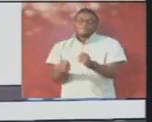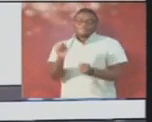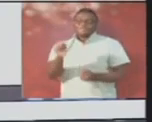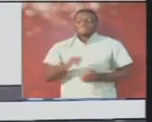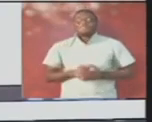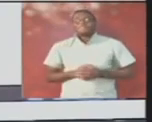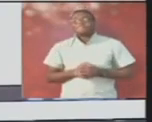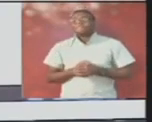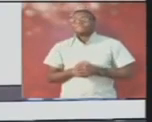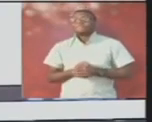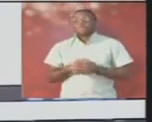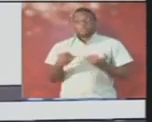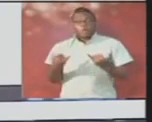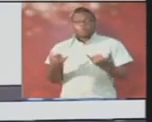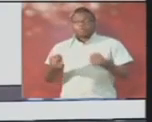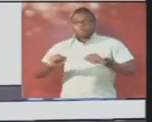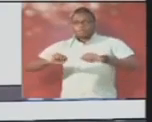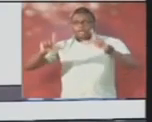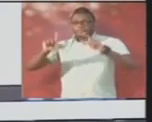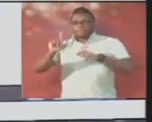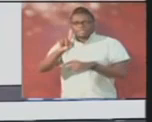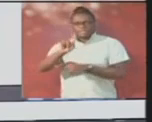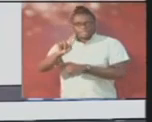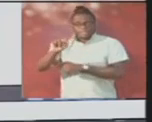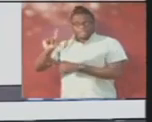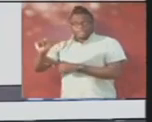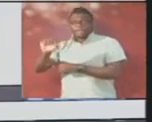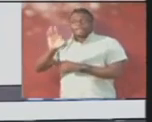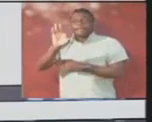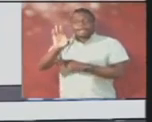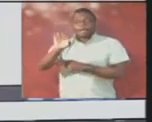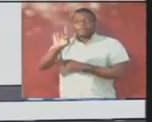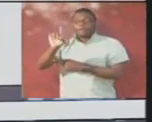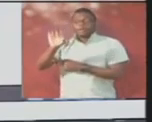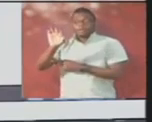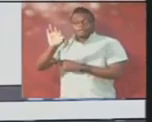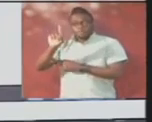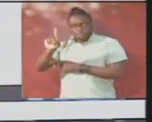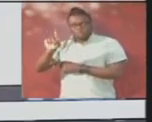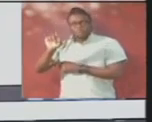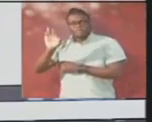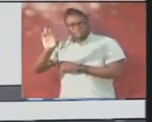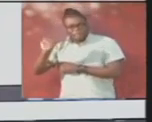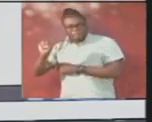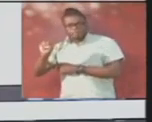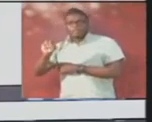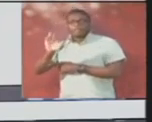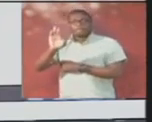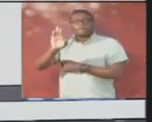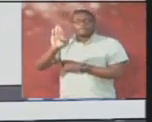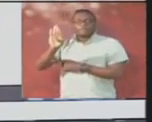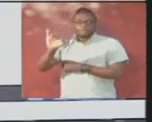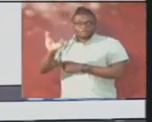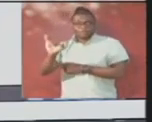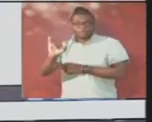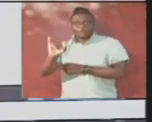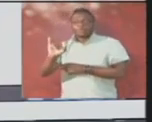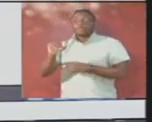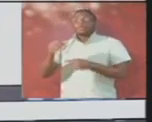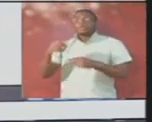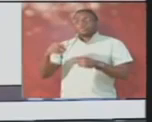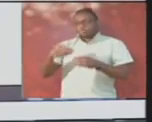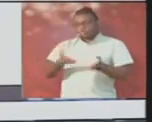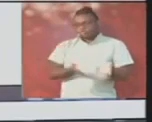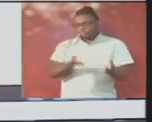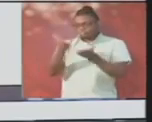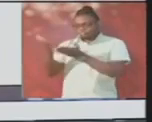live coverage on TTT, Talk City 91.1 FM, and on Facebook at TTT Live Online. We go now to the Manager of Corporate Communications